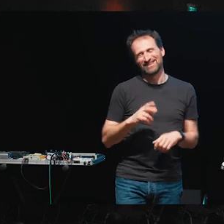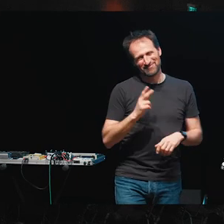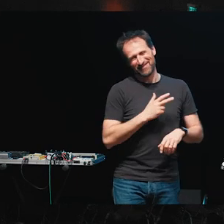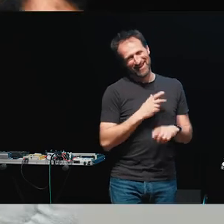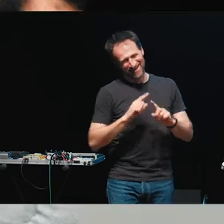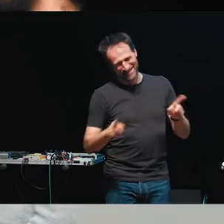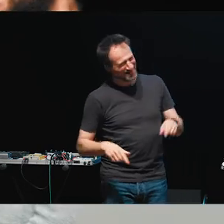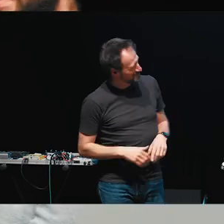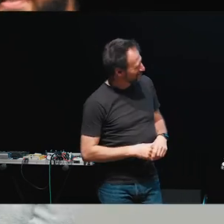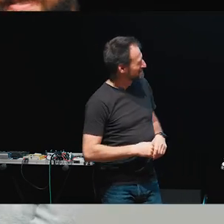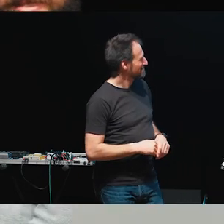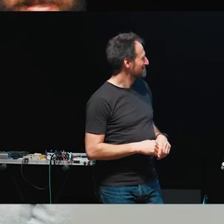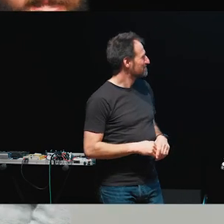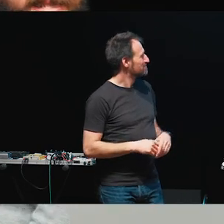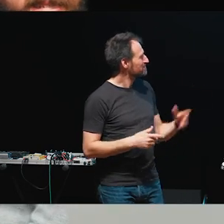But it was...